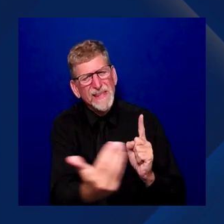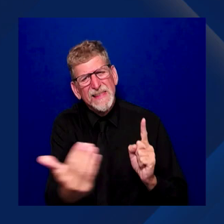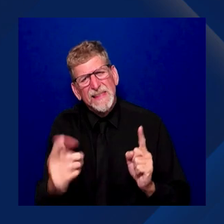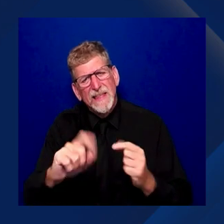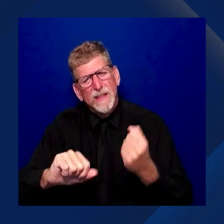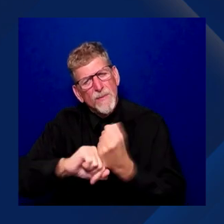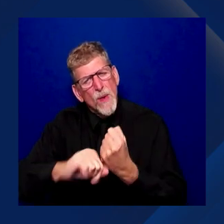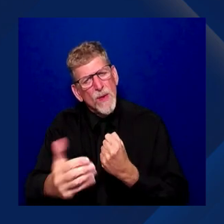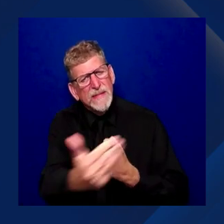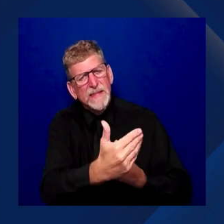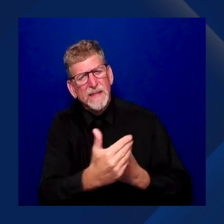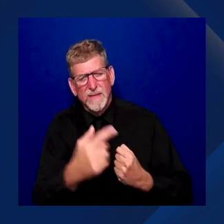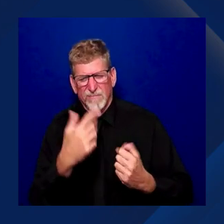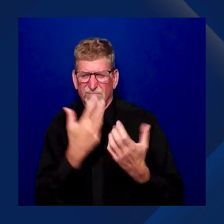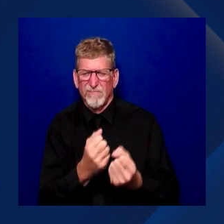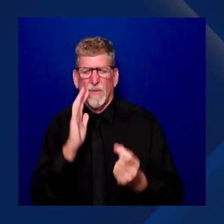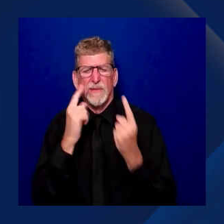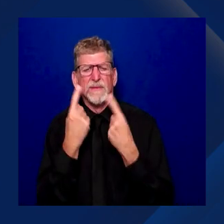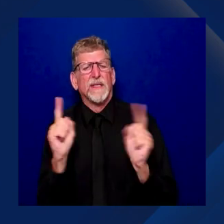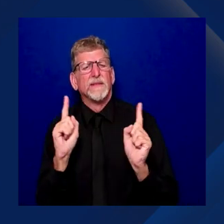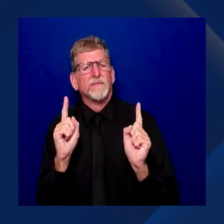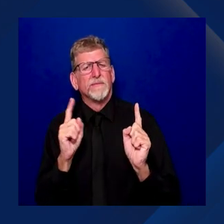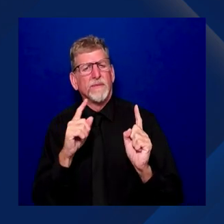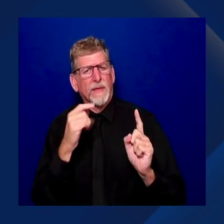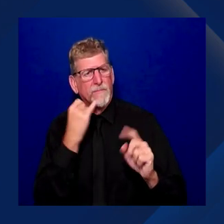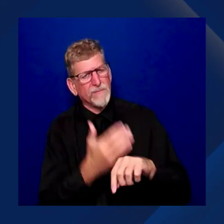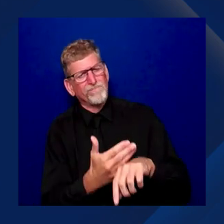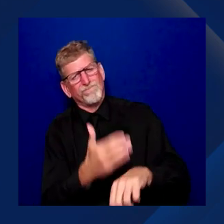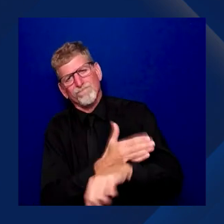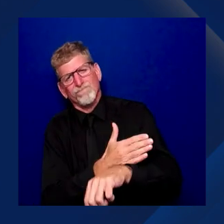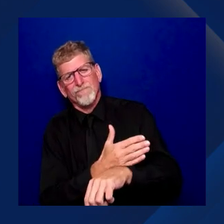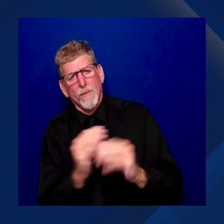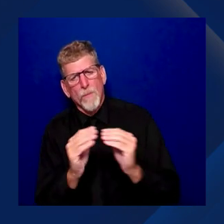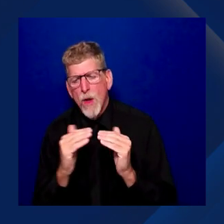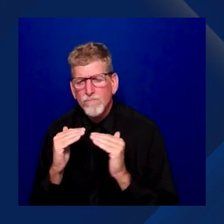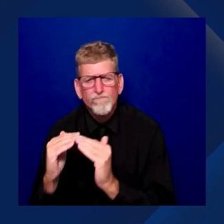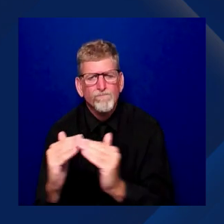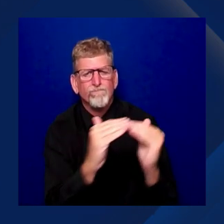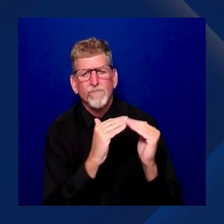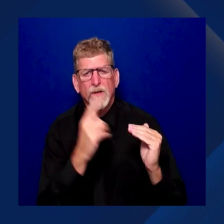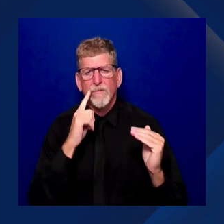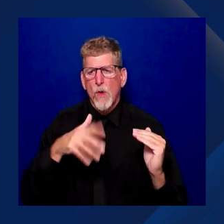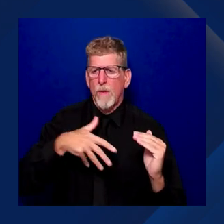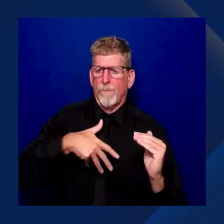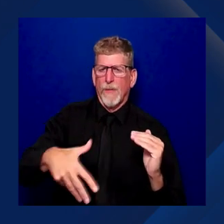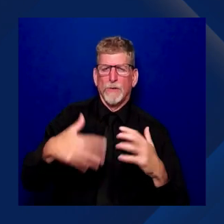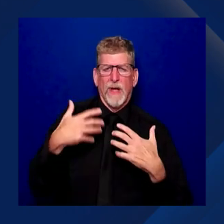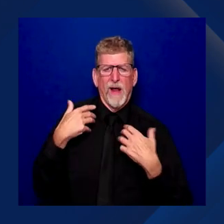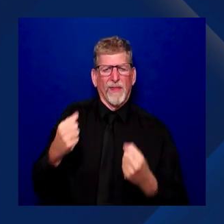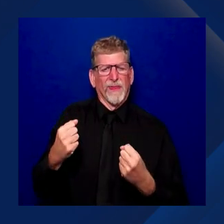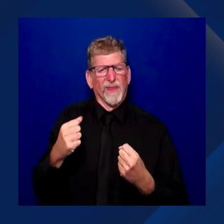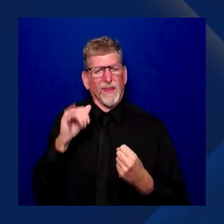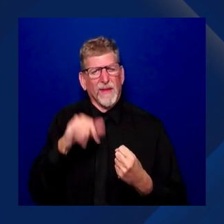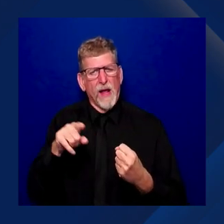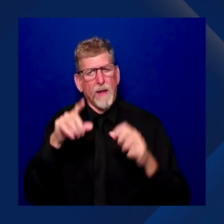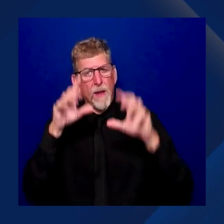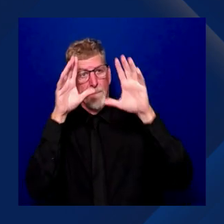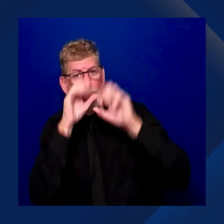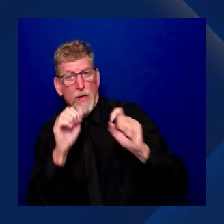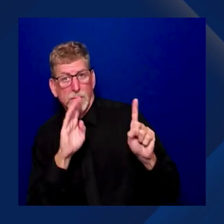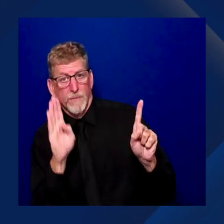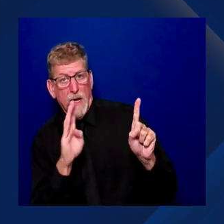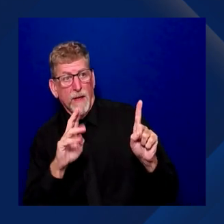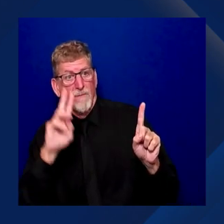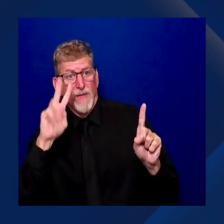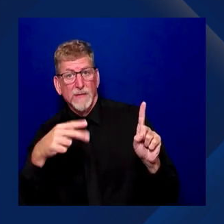better and more equitable maternal health is something to which President Biden, Vice President Harris,